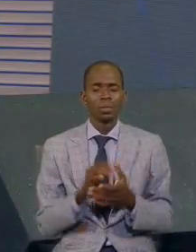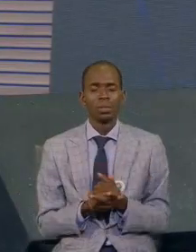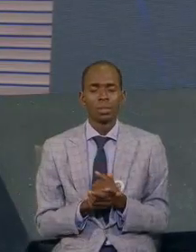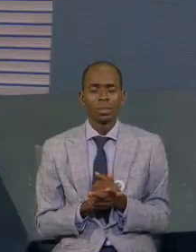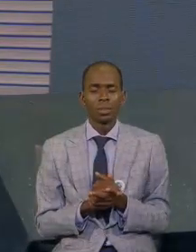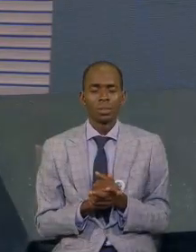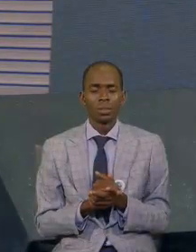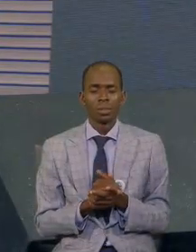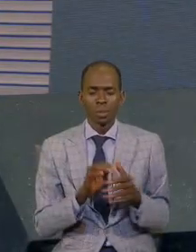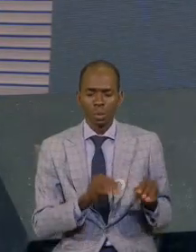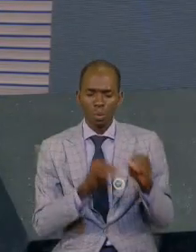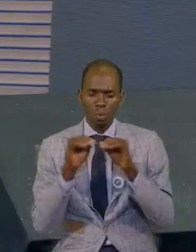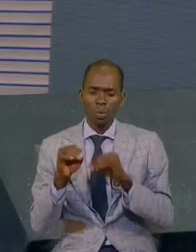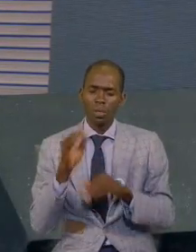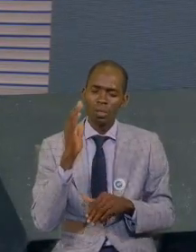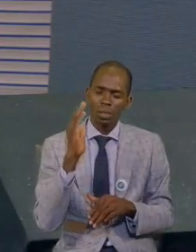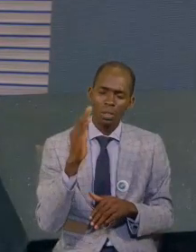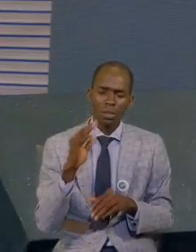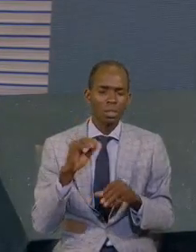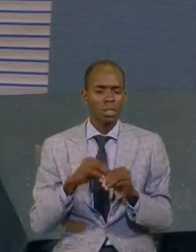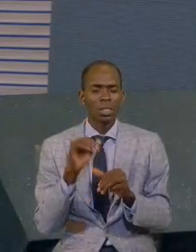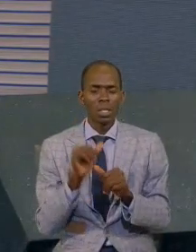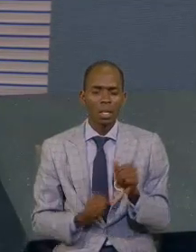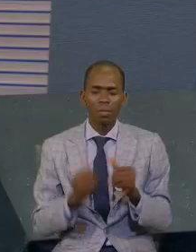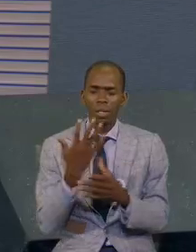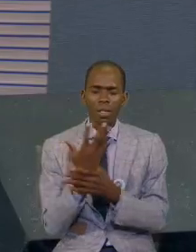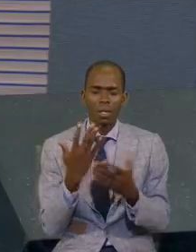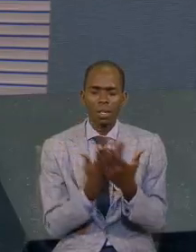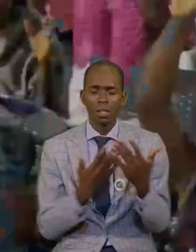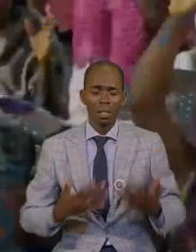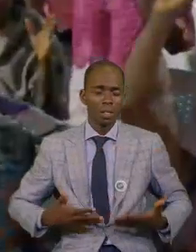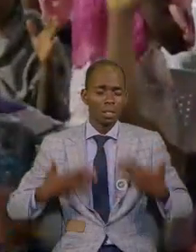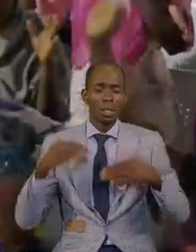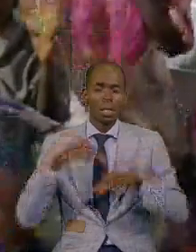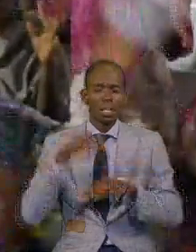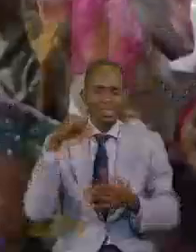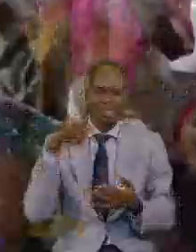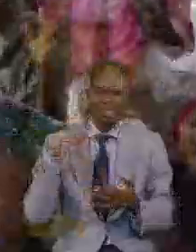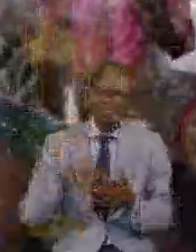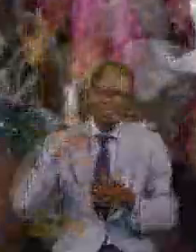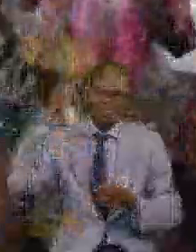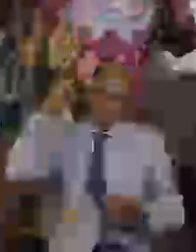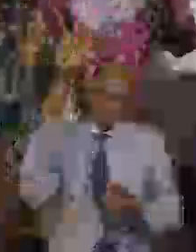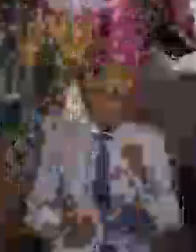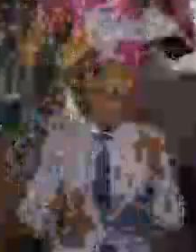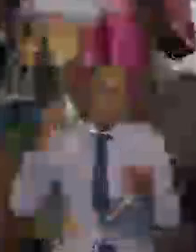Put testimony in every mouth at this final amen.